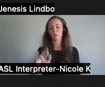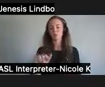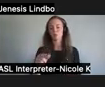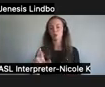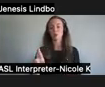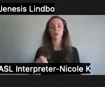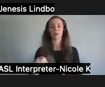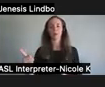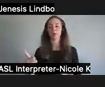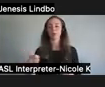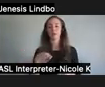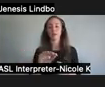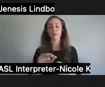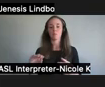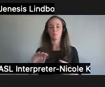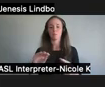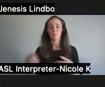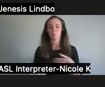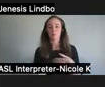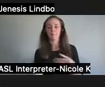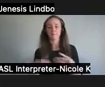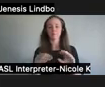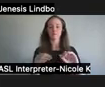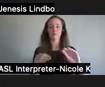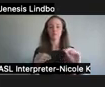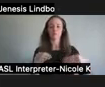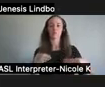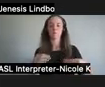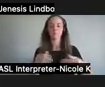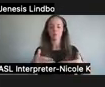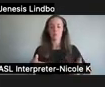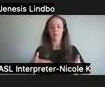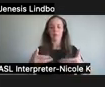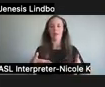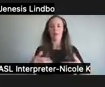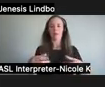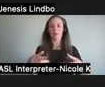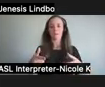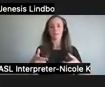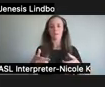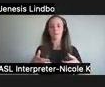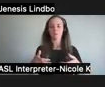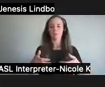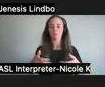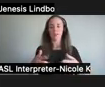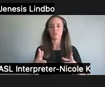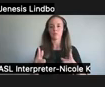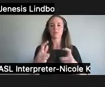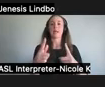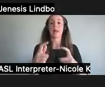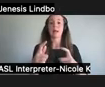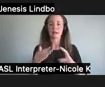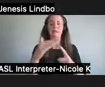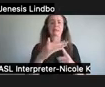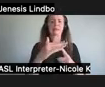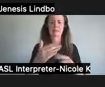device, they can move buttons to the back of the controller and they can access those buttons on the back of the controller instead of accessing them at the top